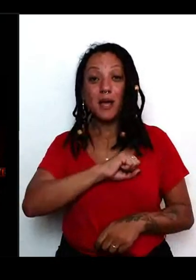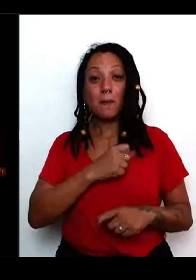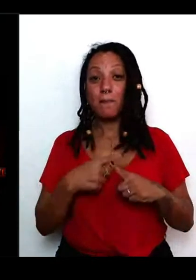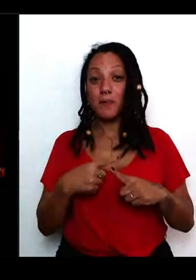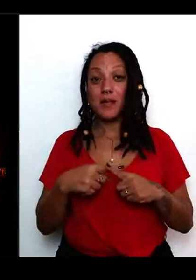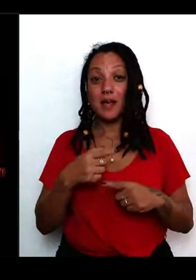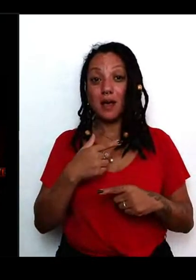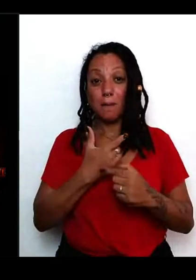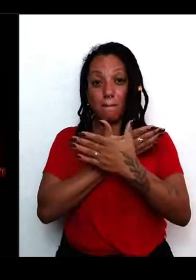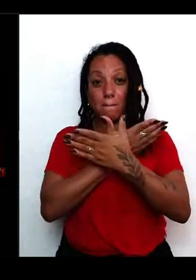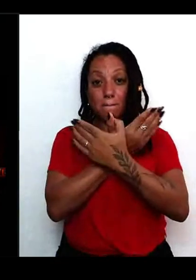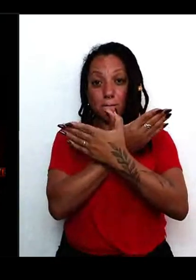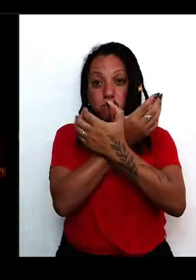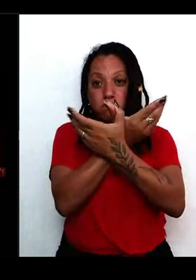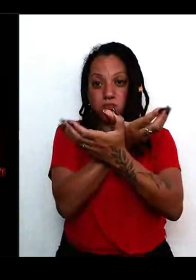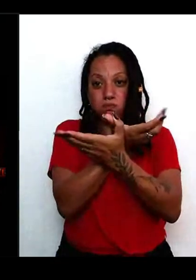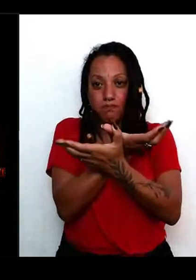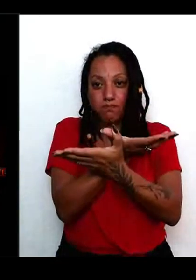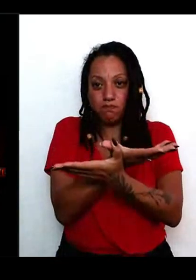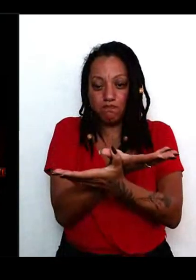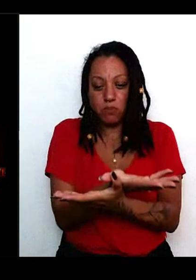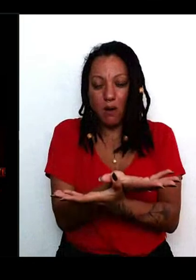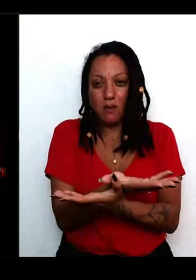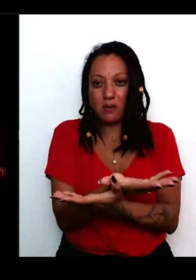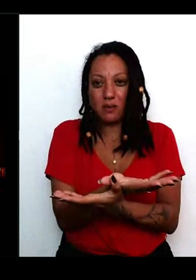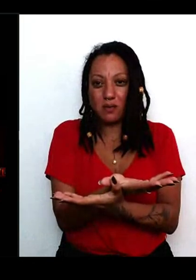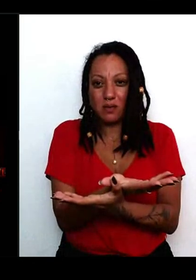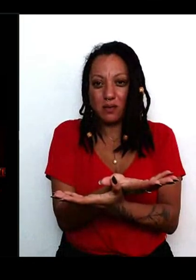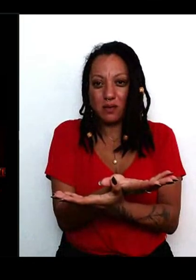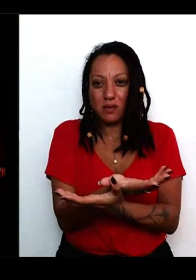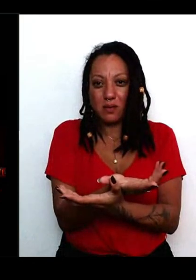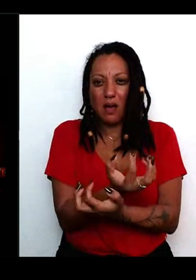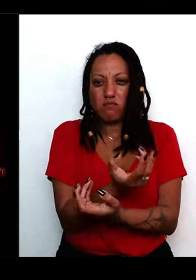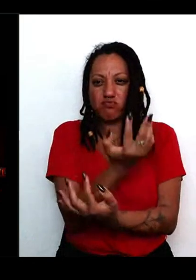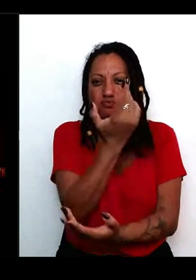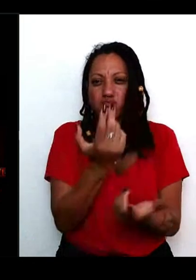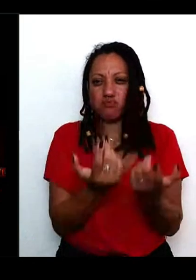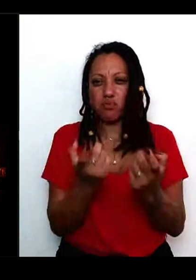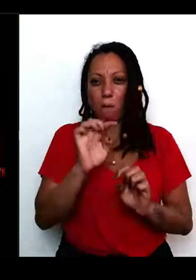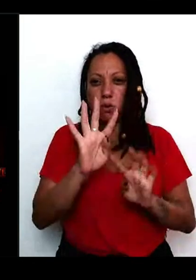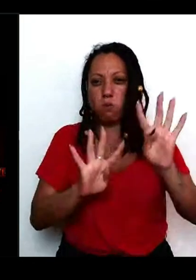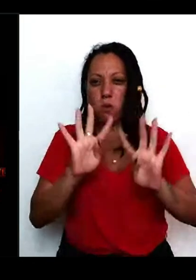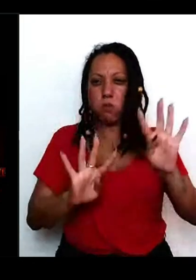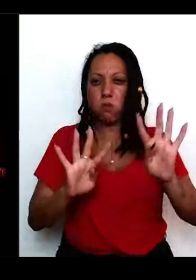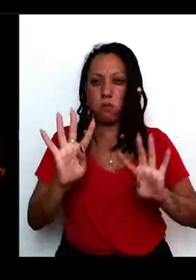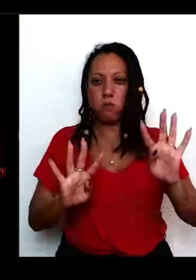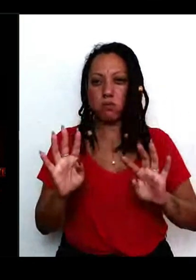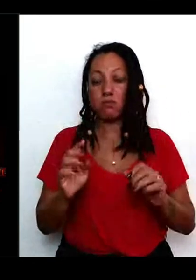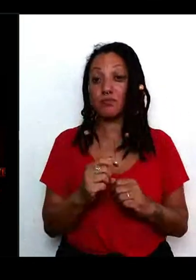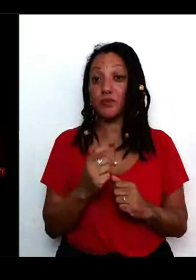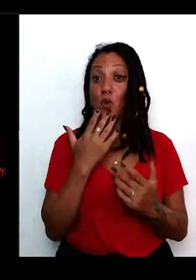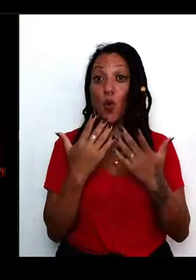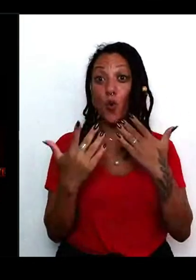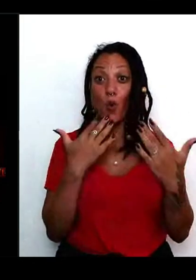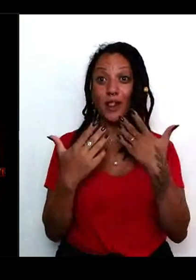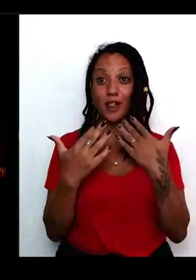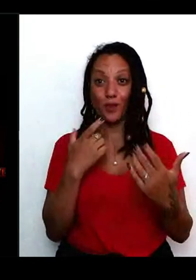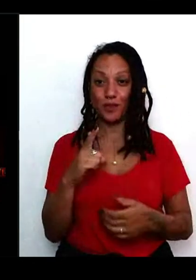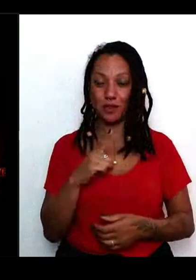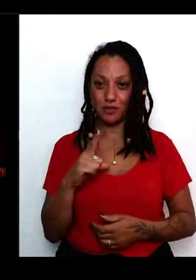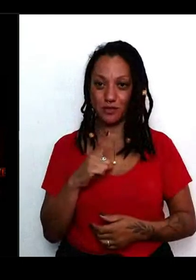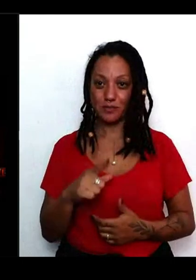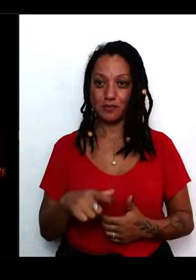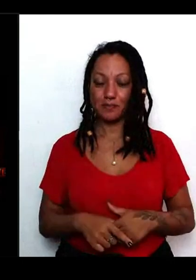and smoke the fact is I would still use Lancer work when I was building that structure